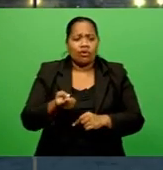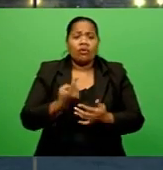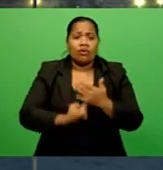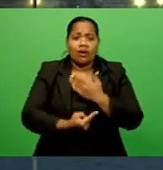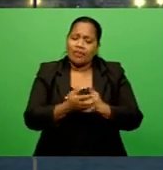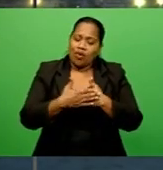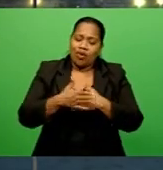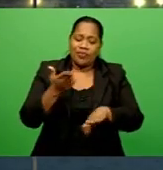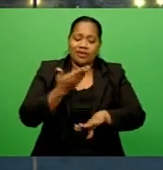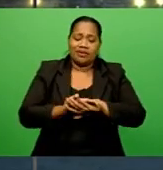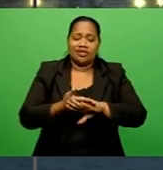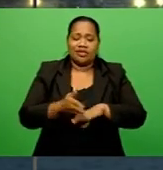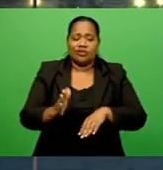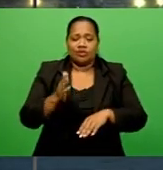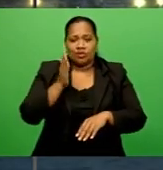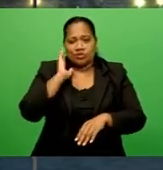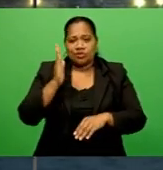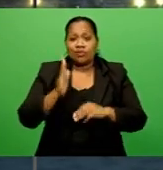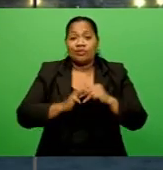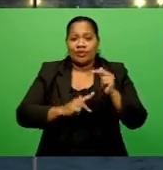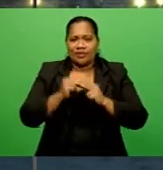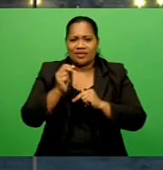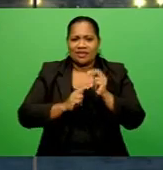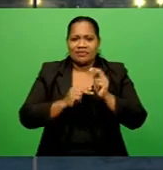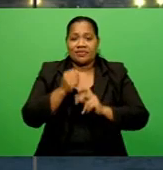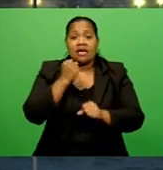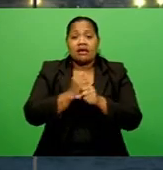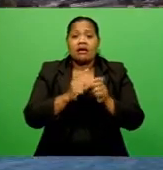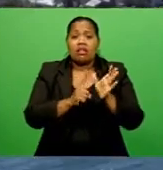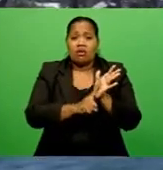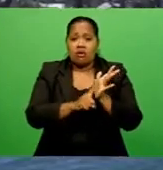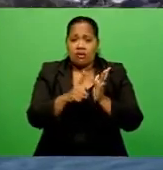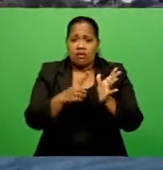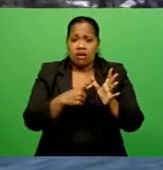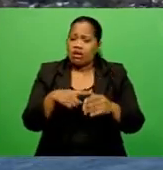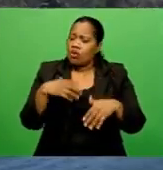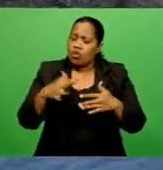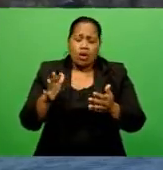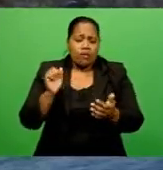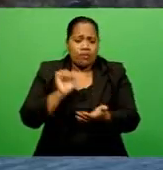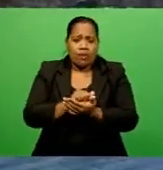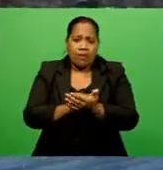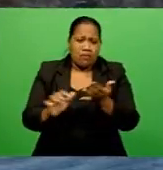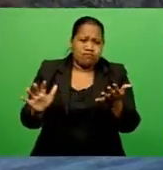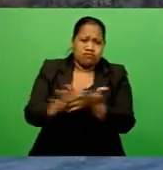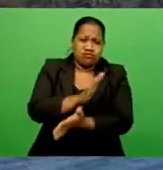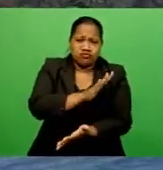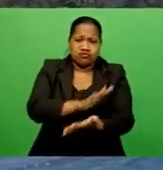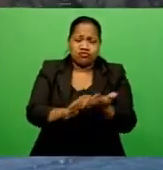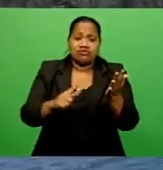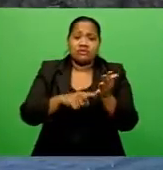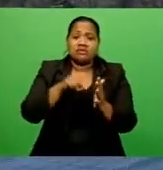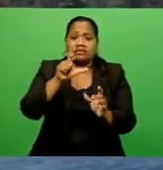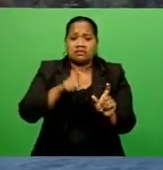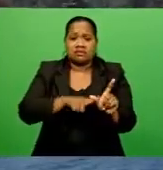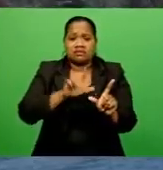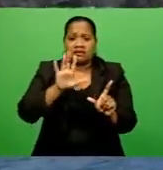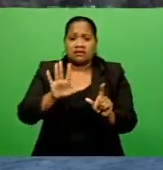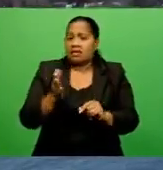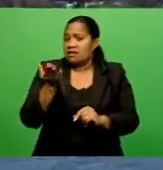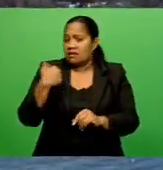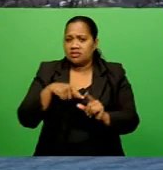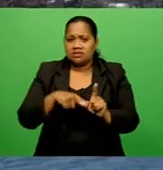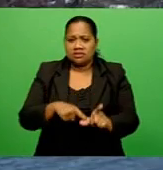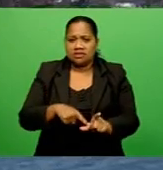new school building on the island. Ngaloa was one of the islands severely battered by TC Yasa on December 17th last year, and the school